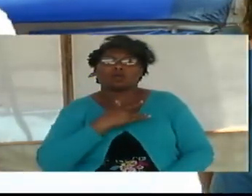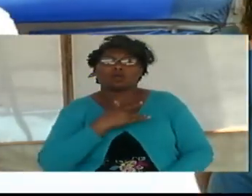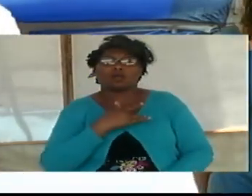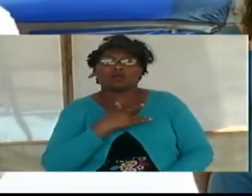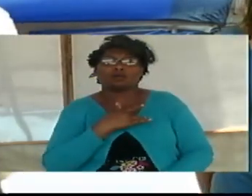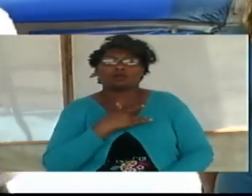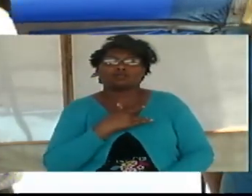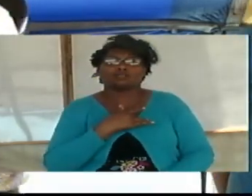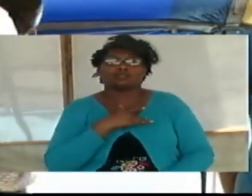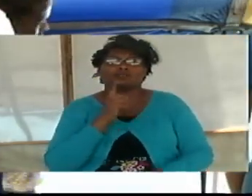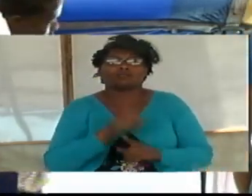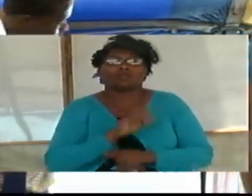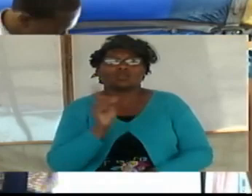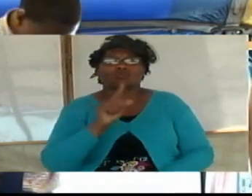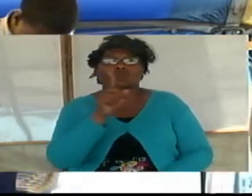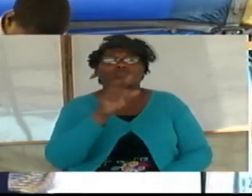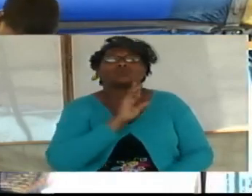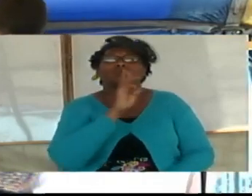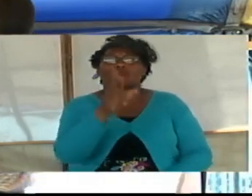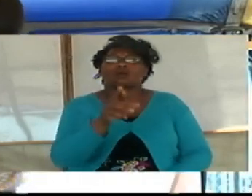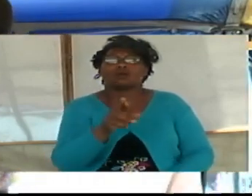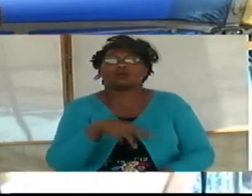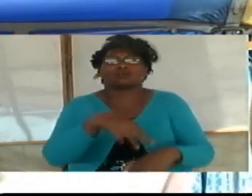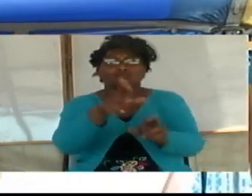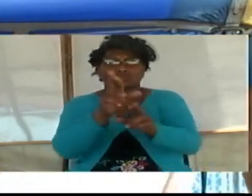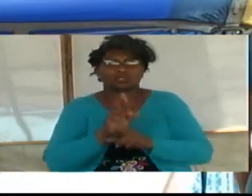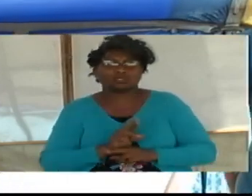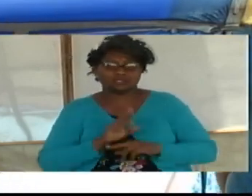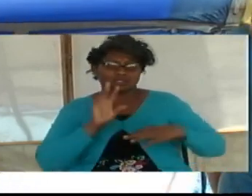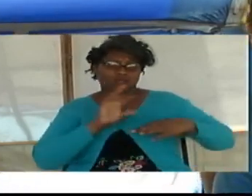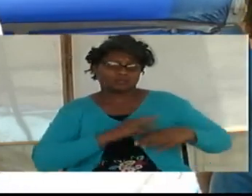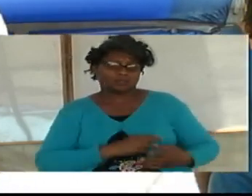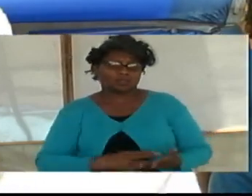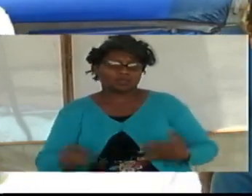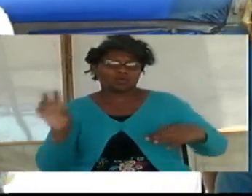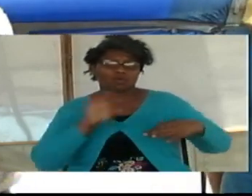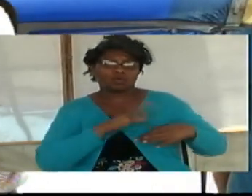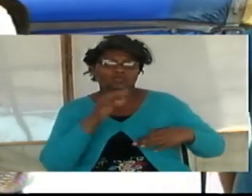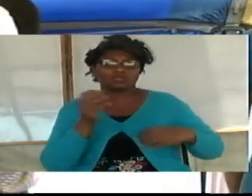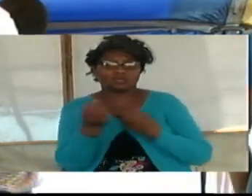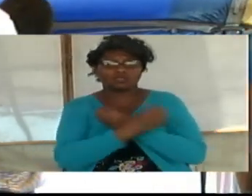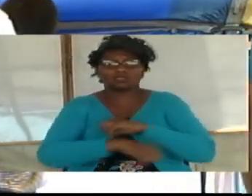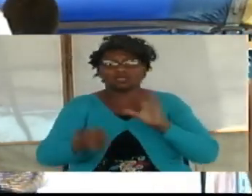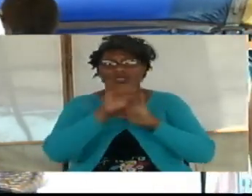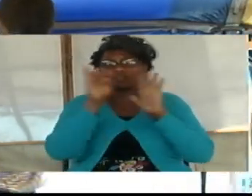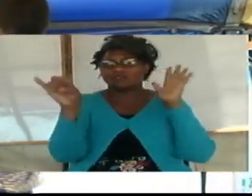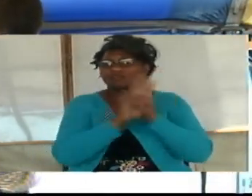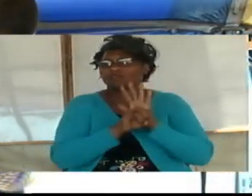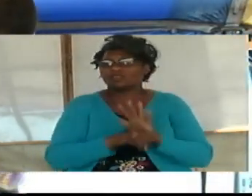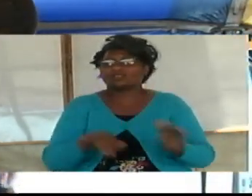have received of this gift of salvation, that you'll keep us in the house